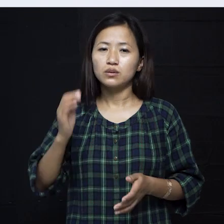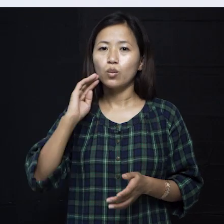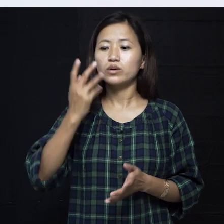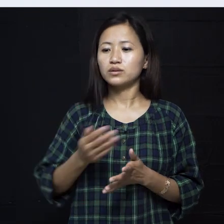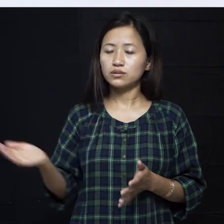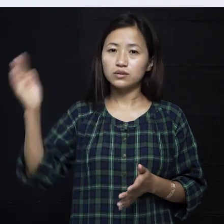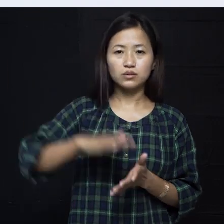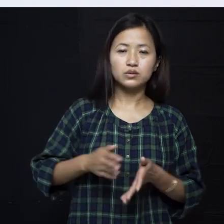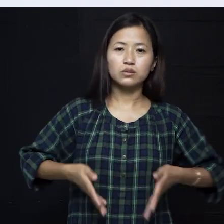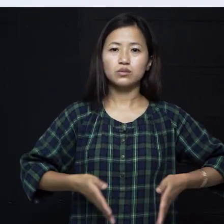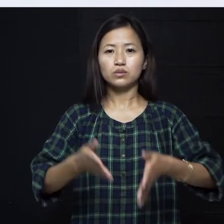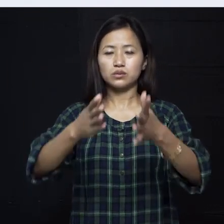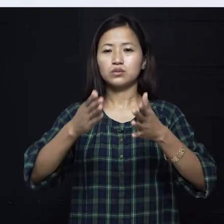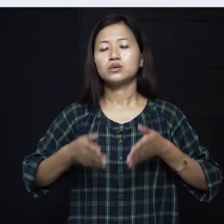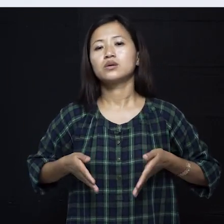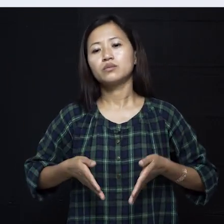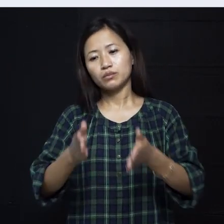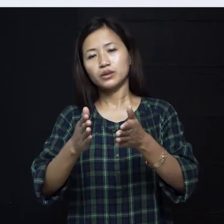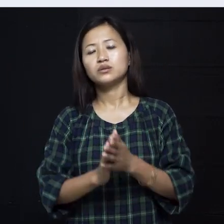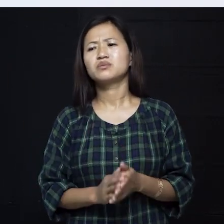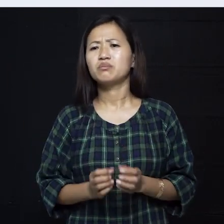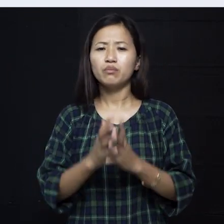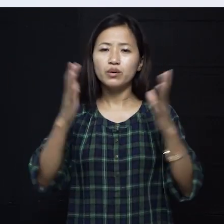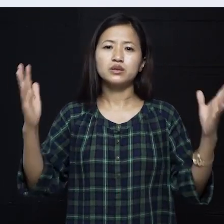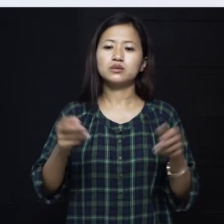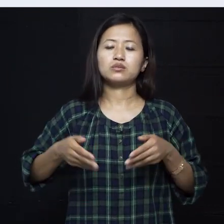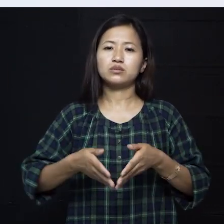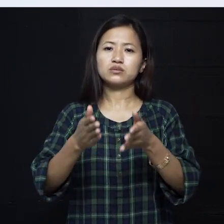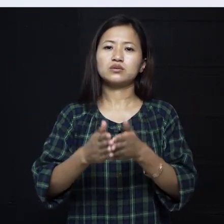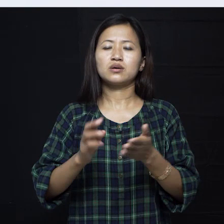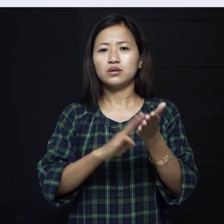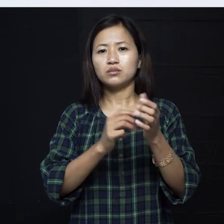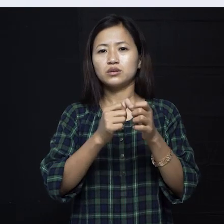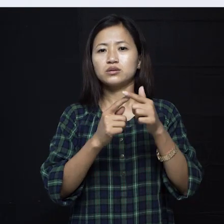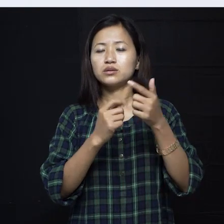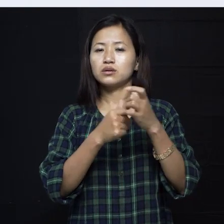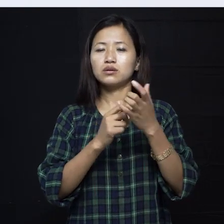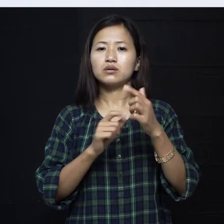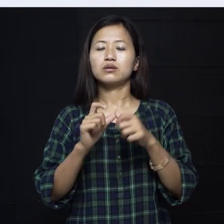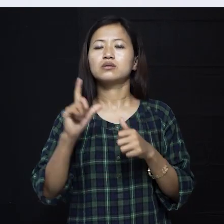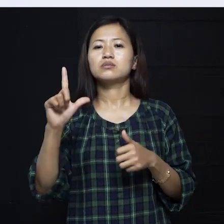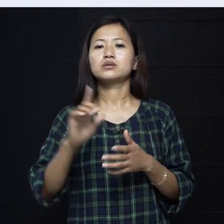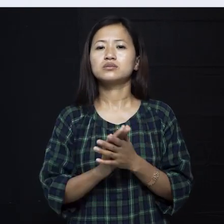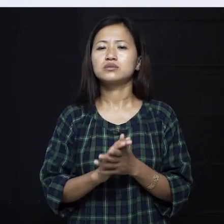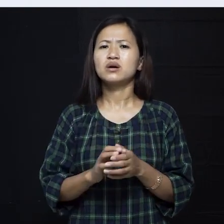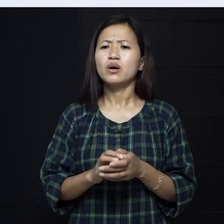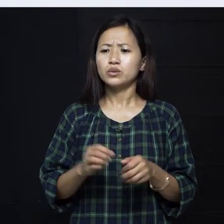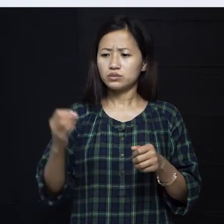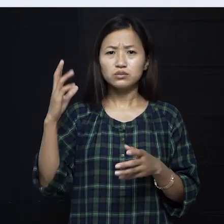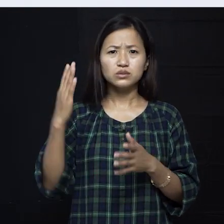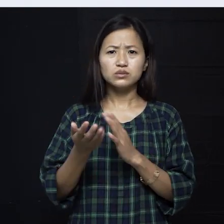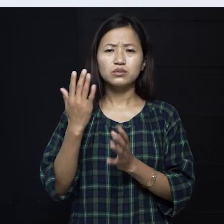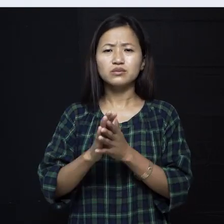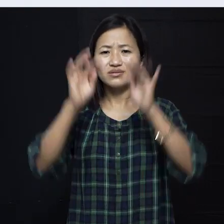that many roads are unmetalled, isn't it? They are not metalled, and so during rainy season, it becomes very